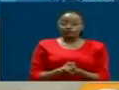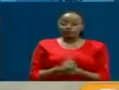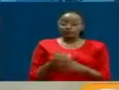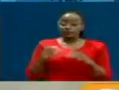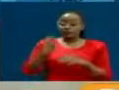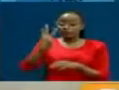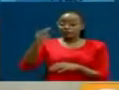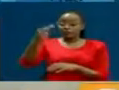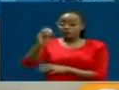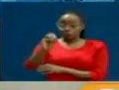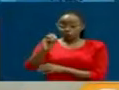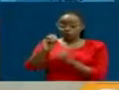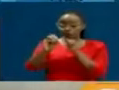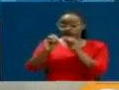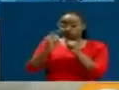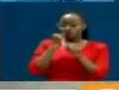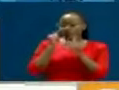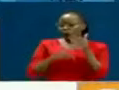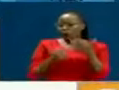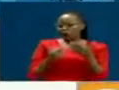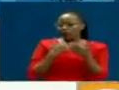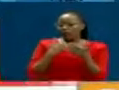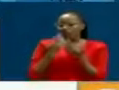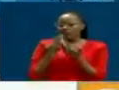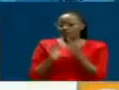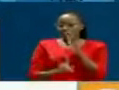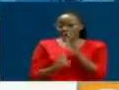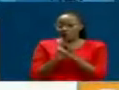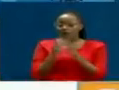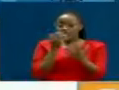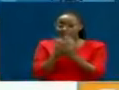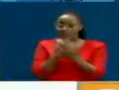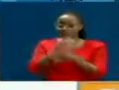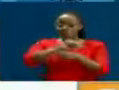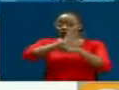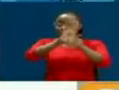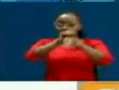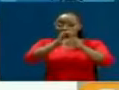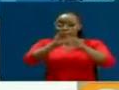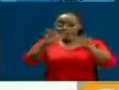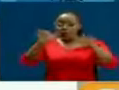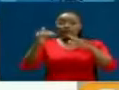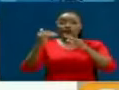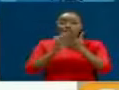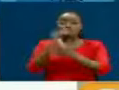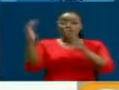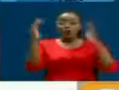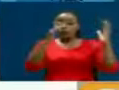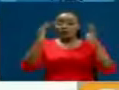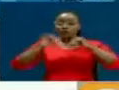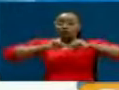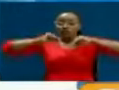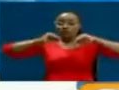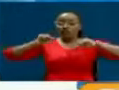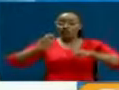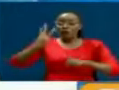Meantime, the World Health Organization, WHO, says there is emerging evidence that the coronavirus can be spread through the air. An official